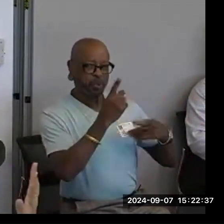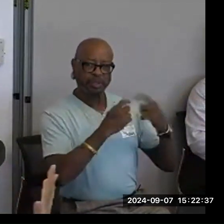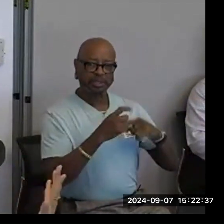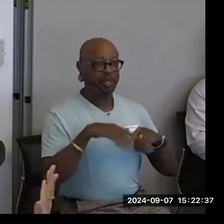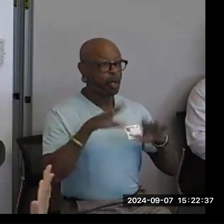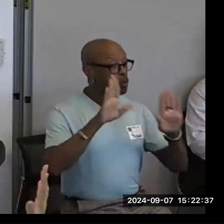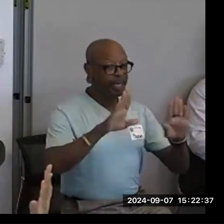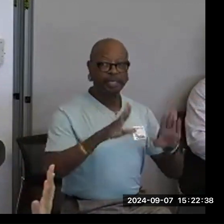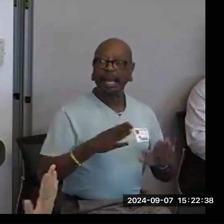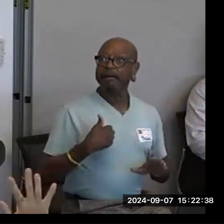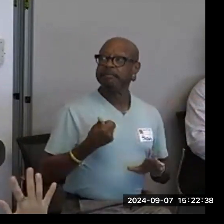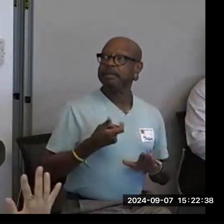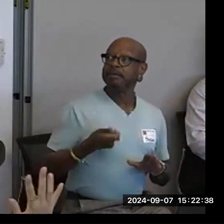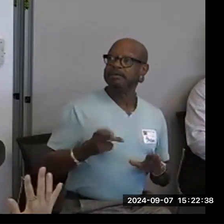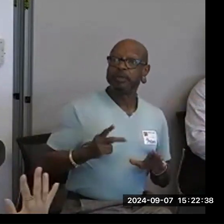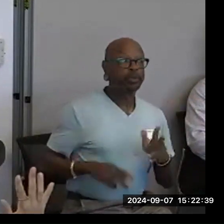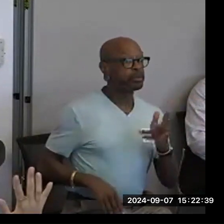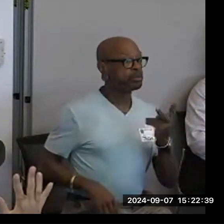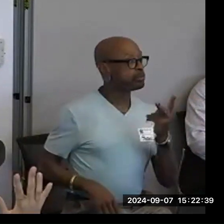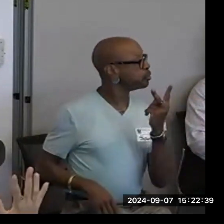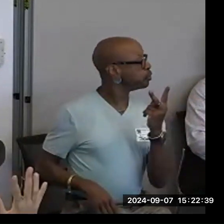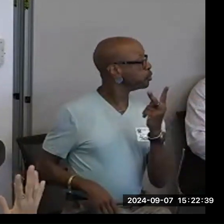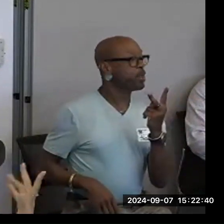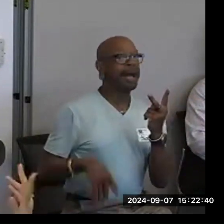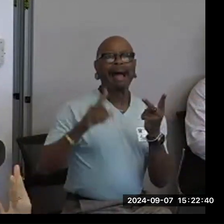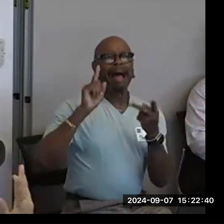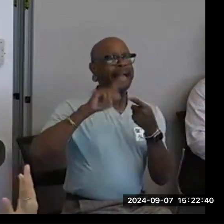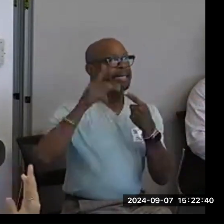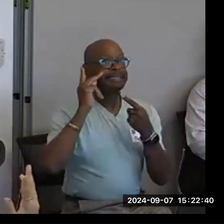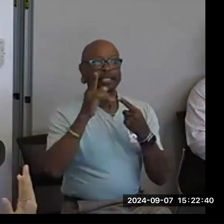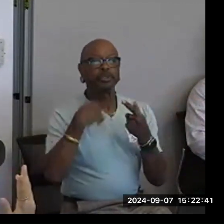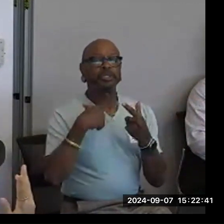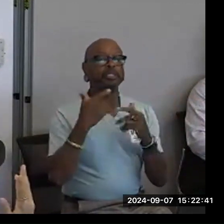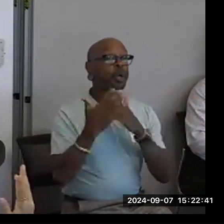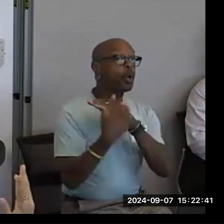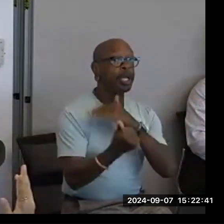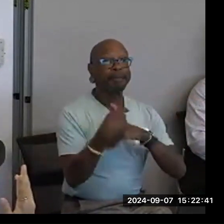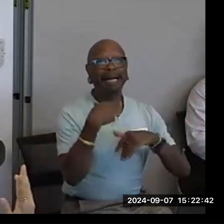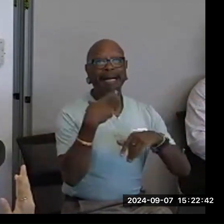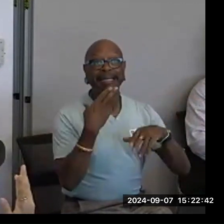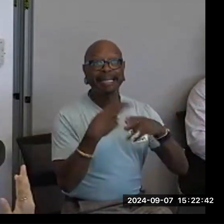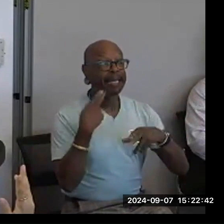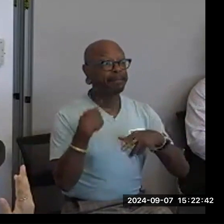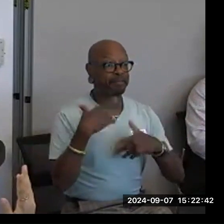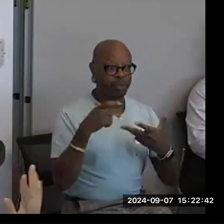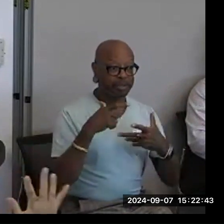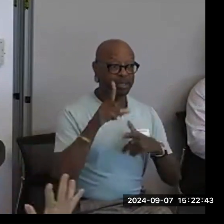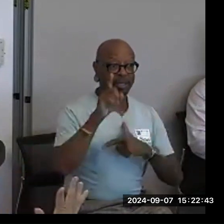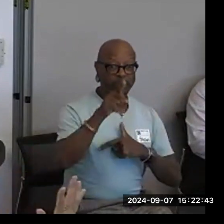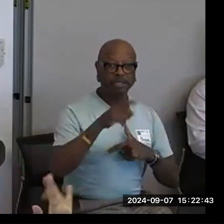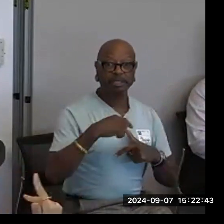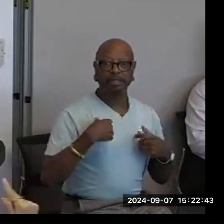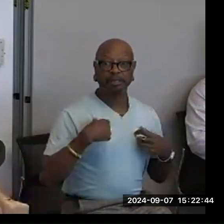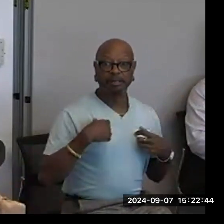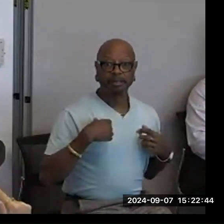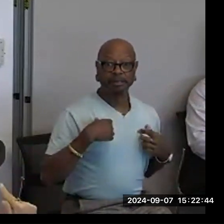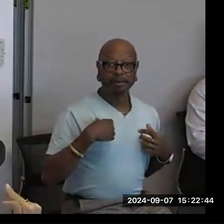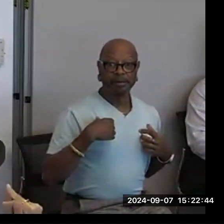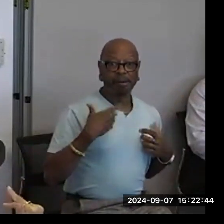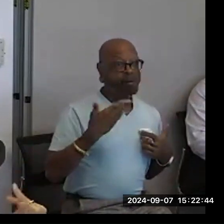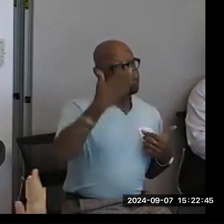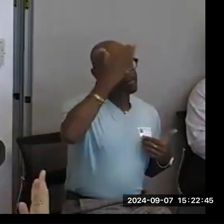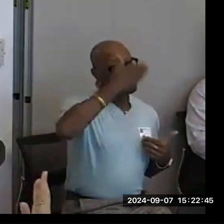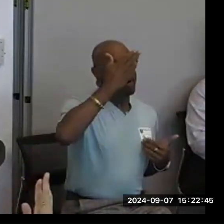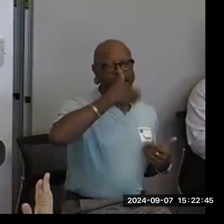Okay, great. We have some questions. I can't see you, so just call out my name. I'm Frank, so just call out my name if you want to do a question. Frank? Who in the